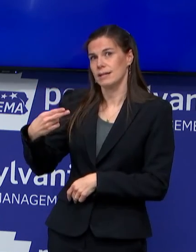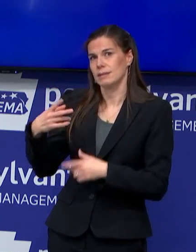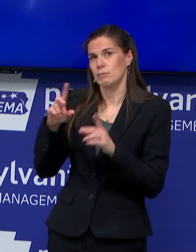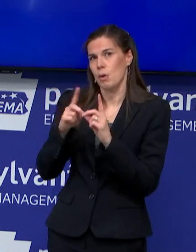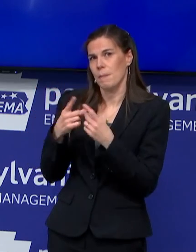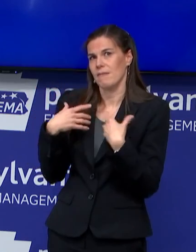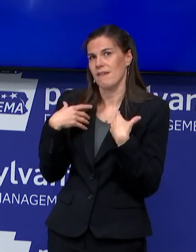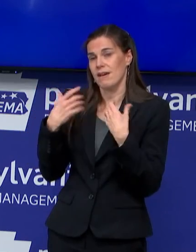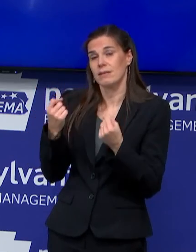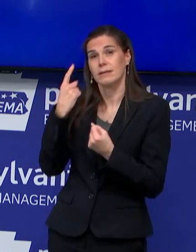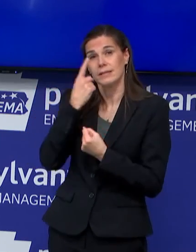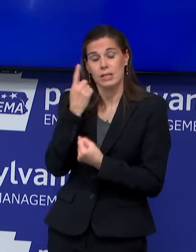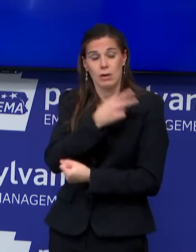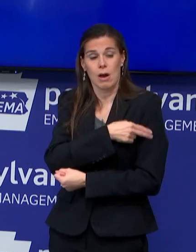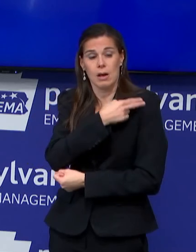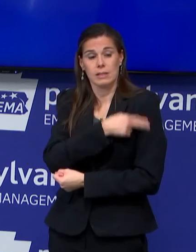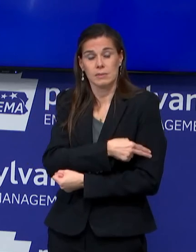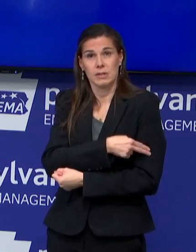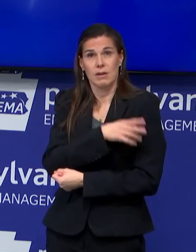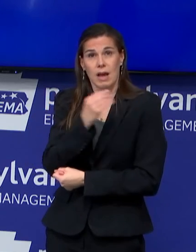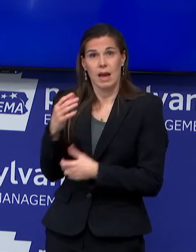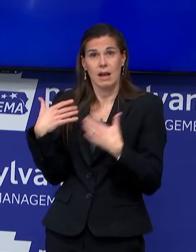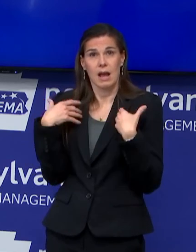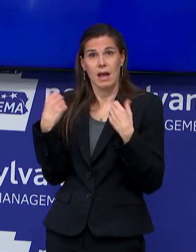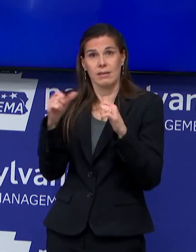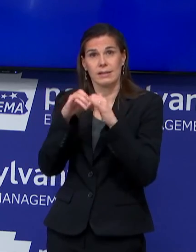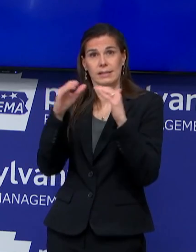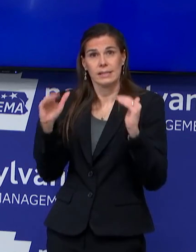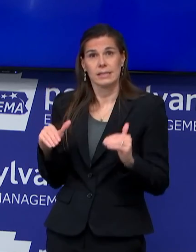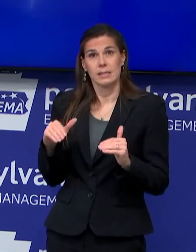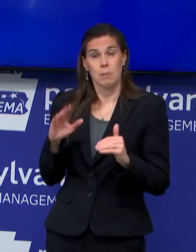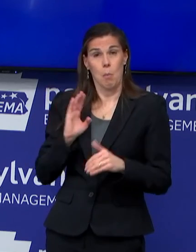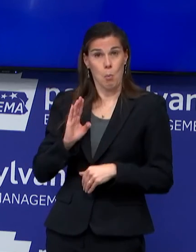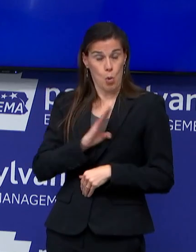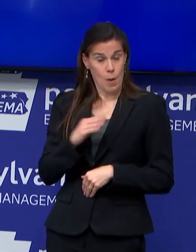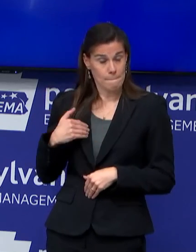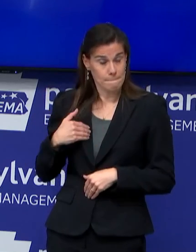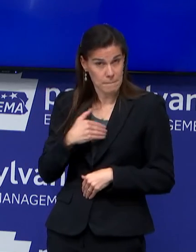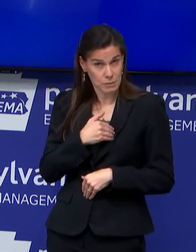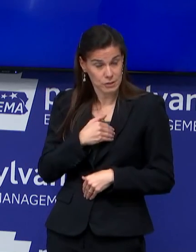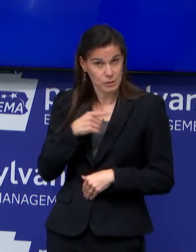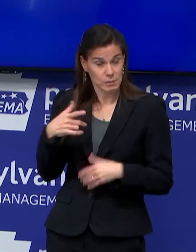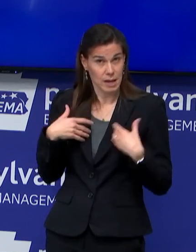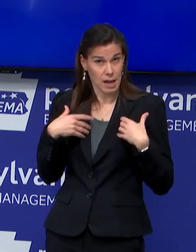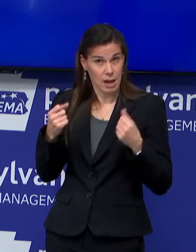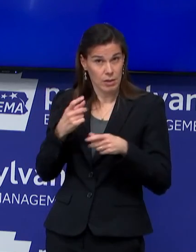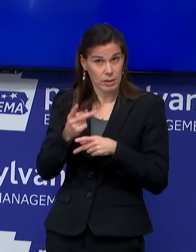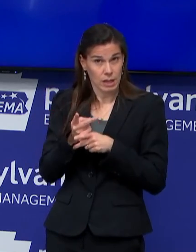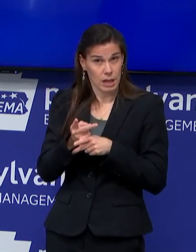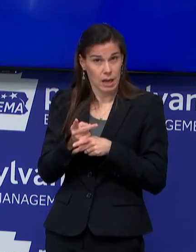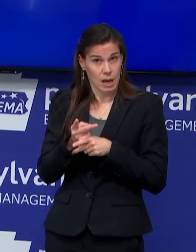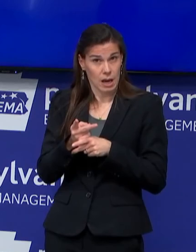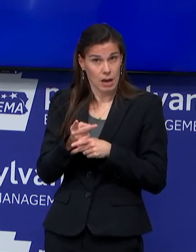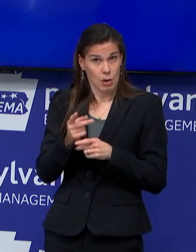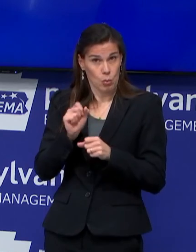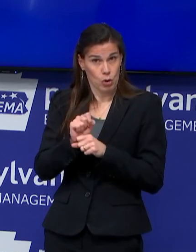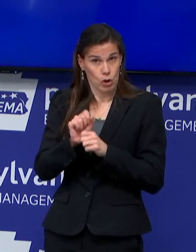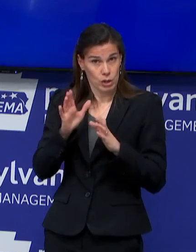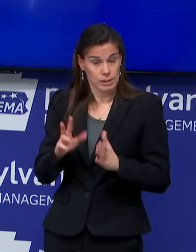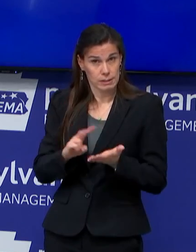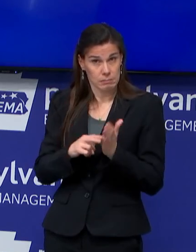hospital and health system board members to be healthcare personnel and thus automatically eligible under Phase